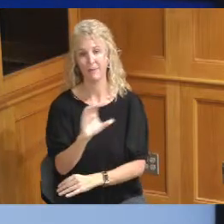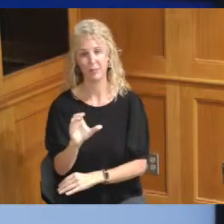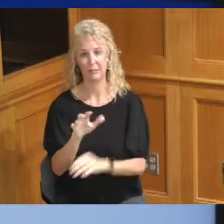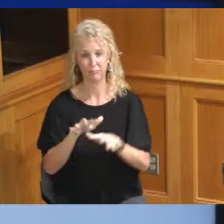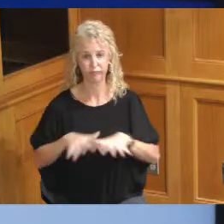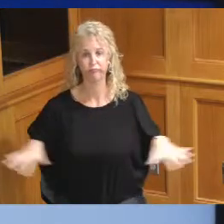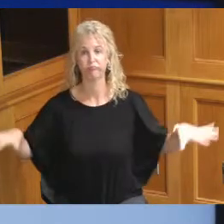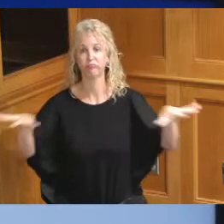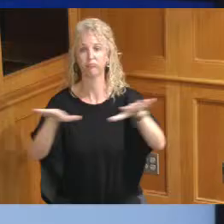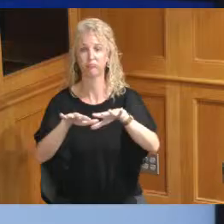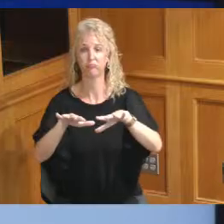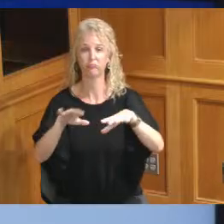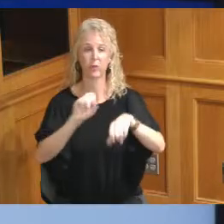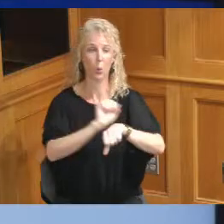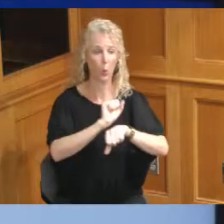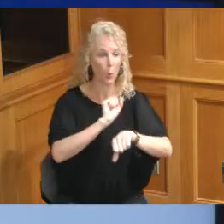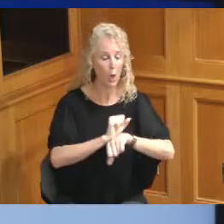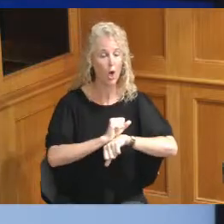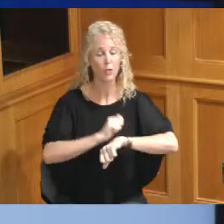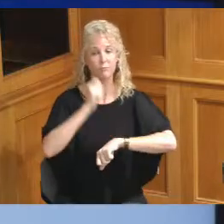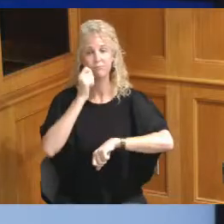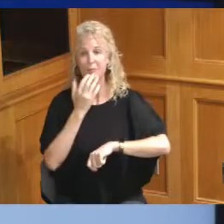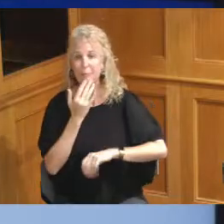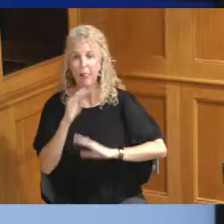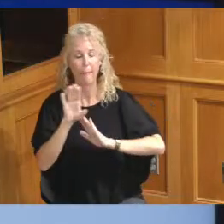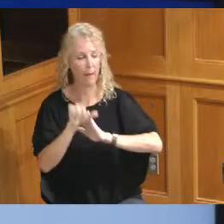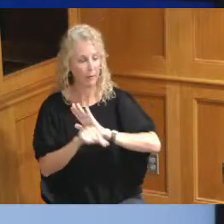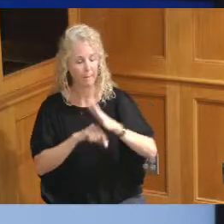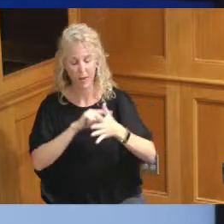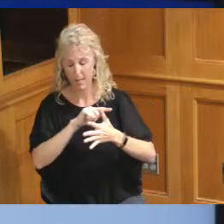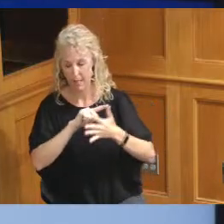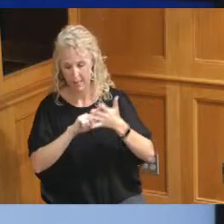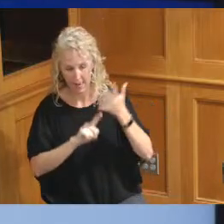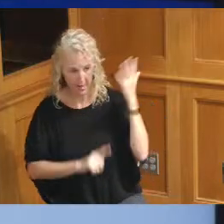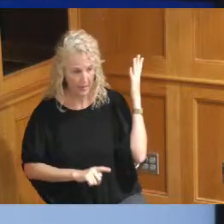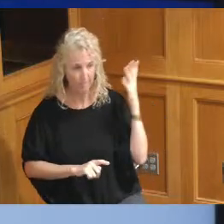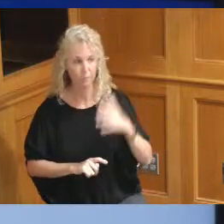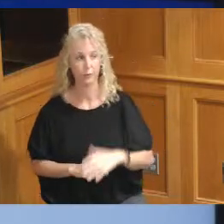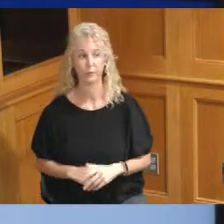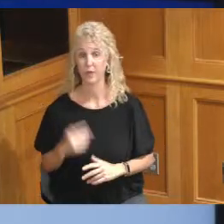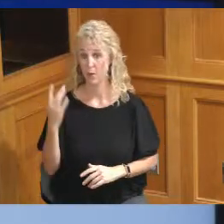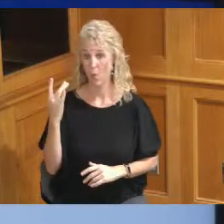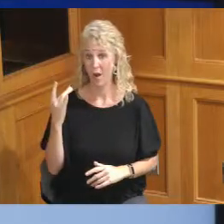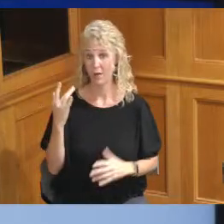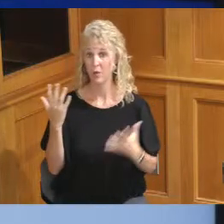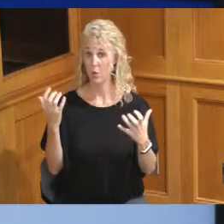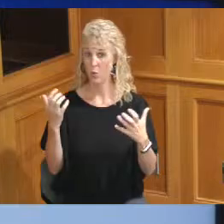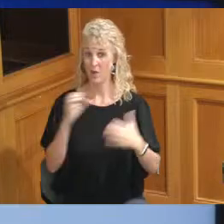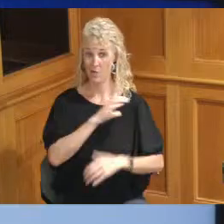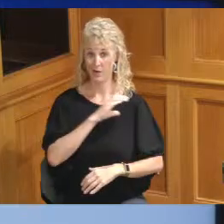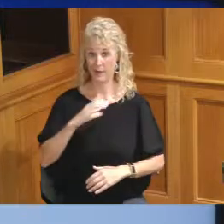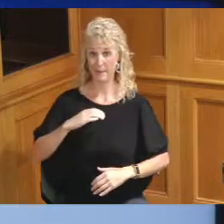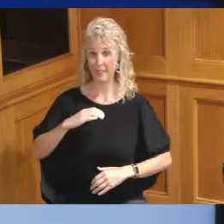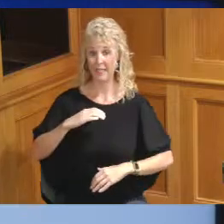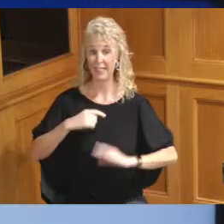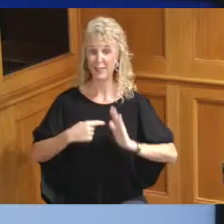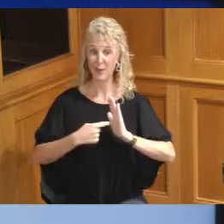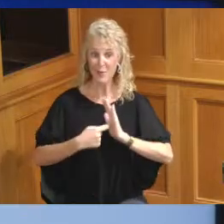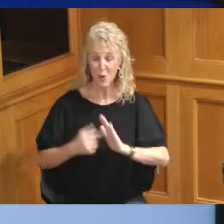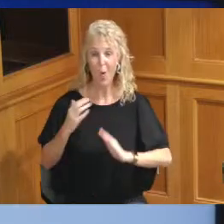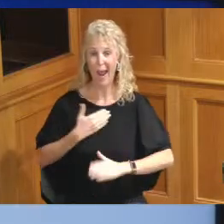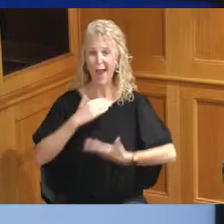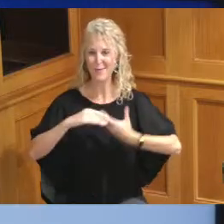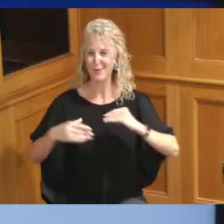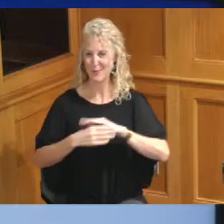by industry, racially, ethnically, and every way that we can, to have a committee that can help tell the stories